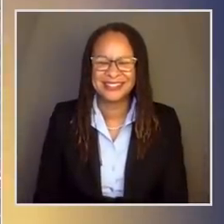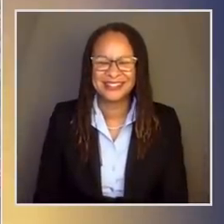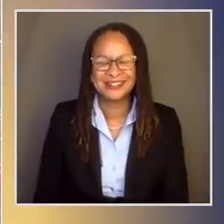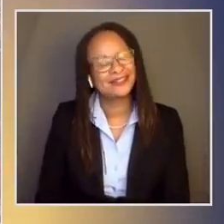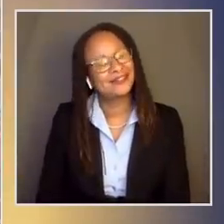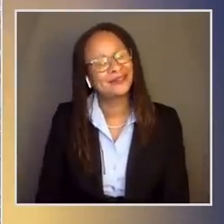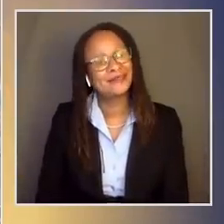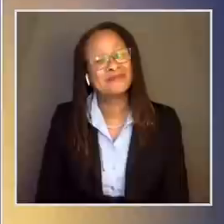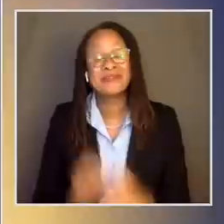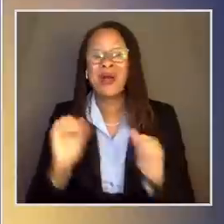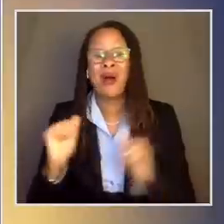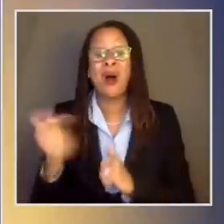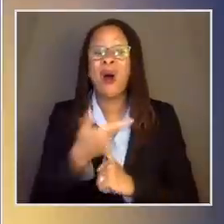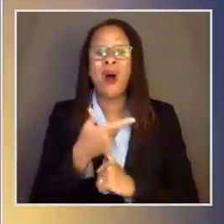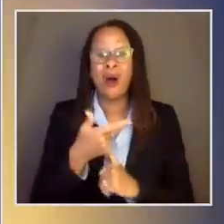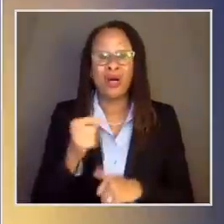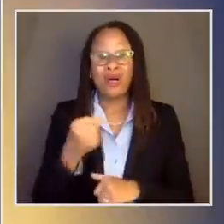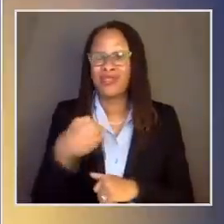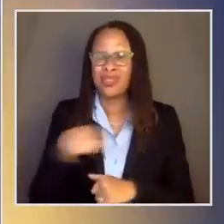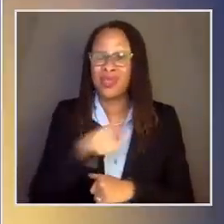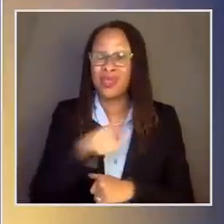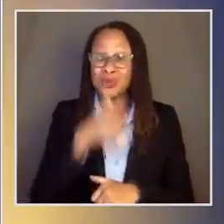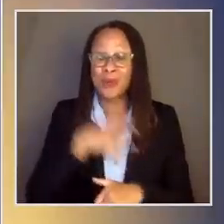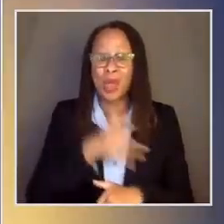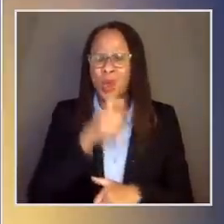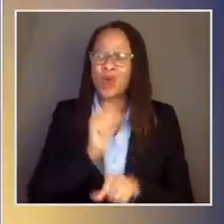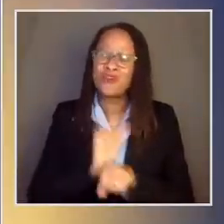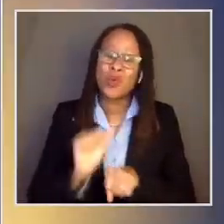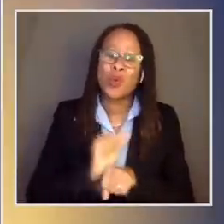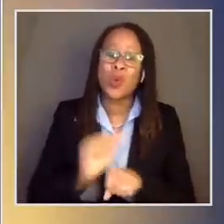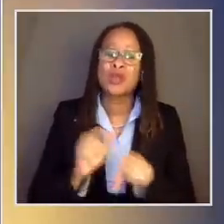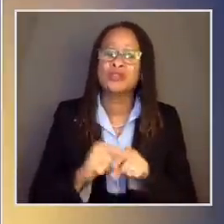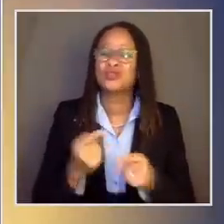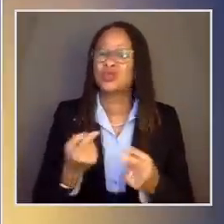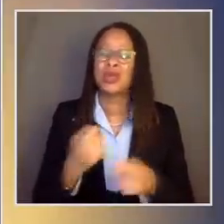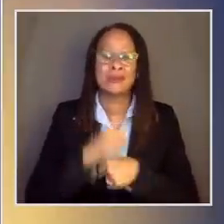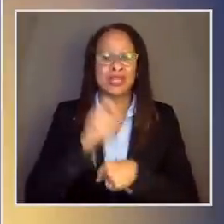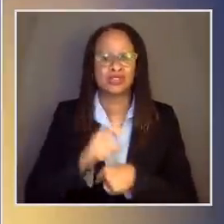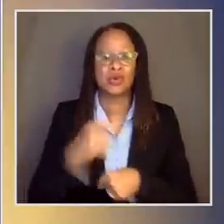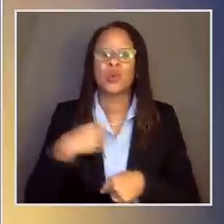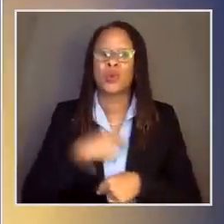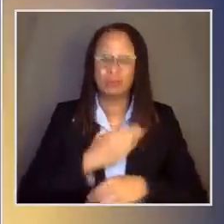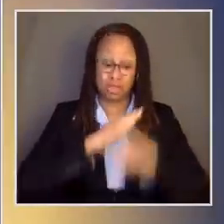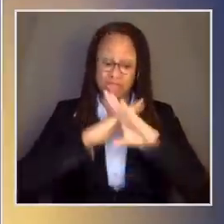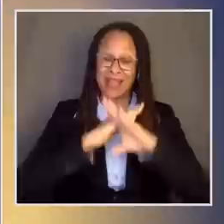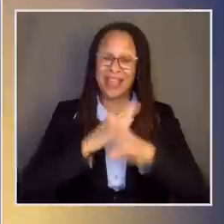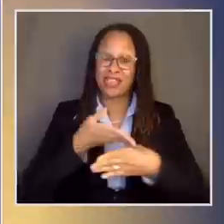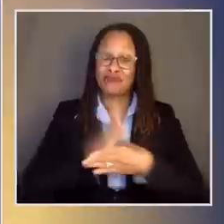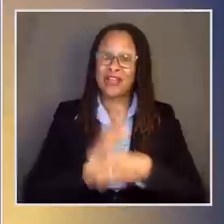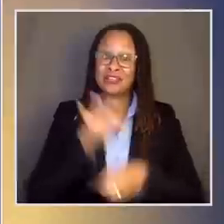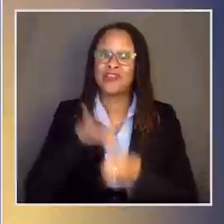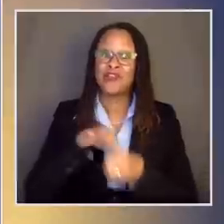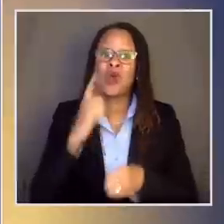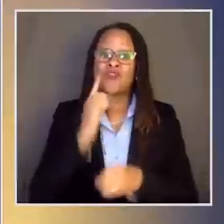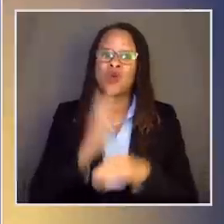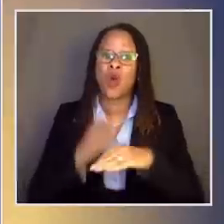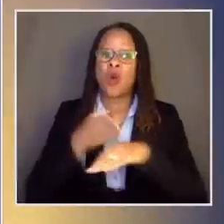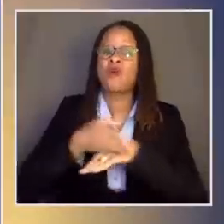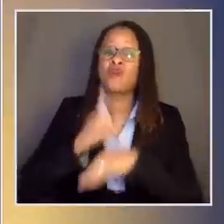All the women who have worked to secure and protect the right to vote for over a